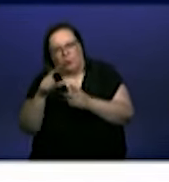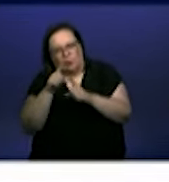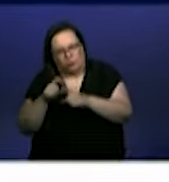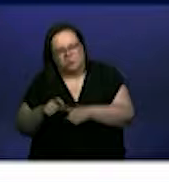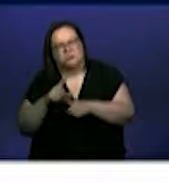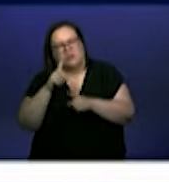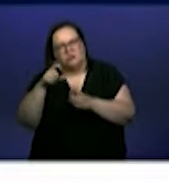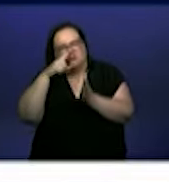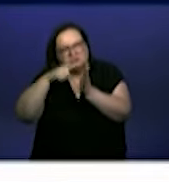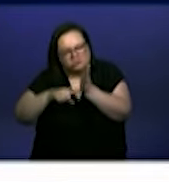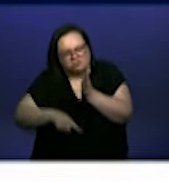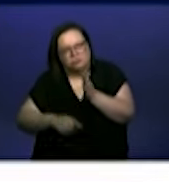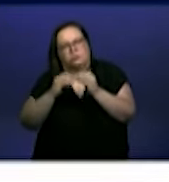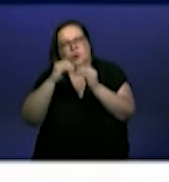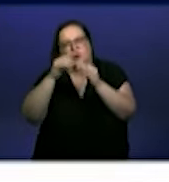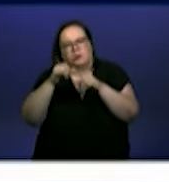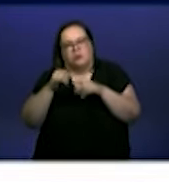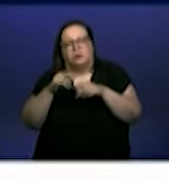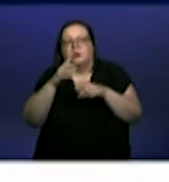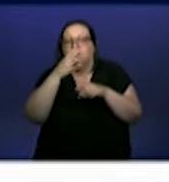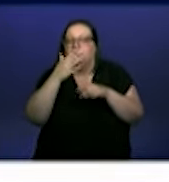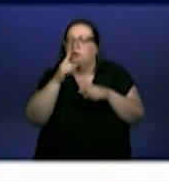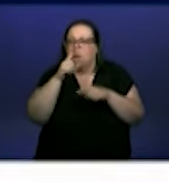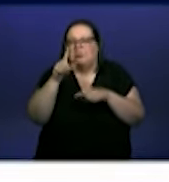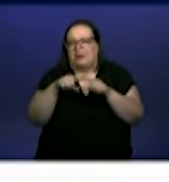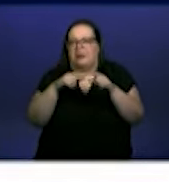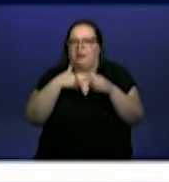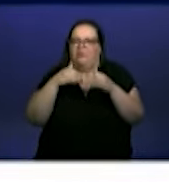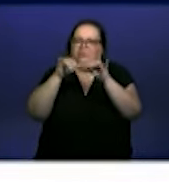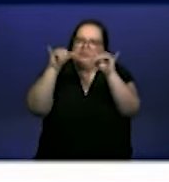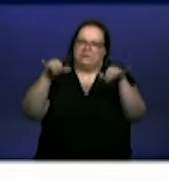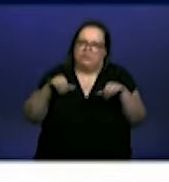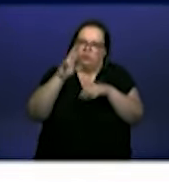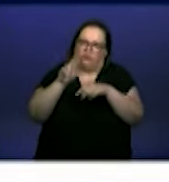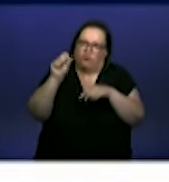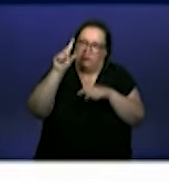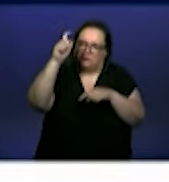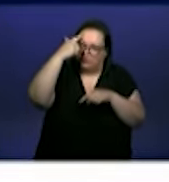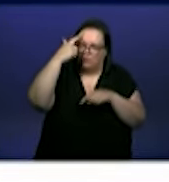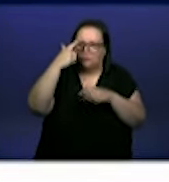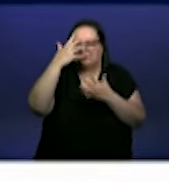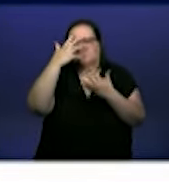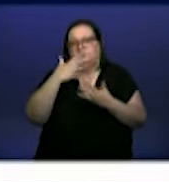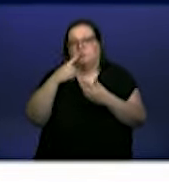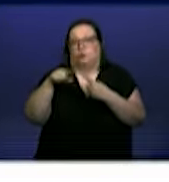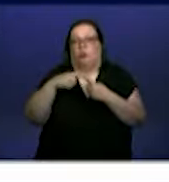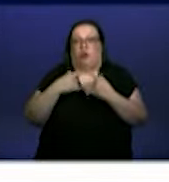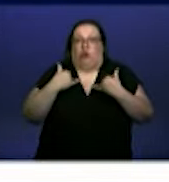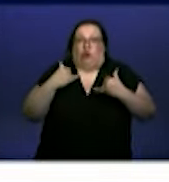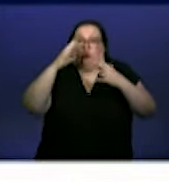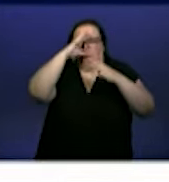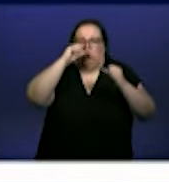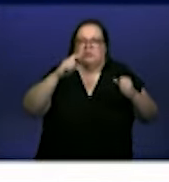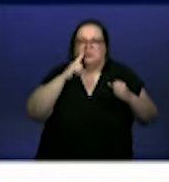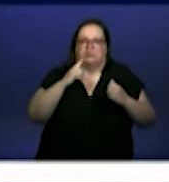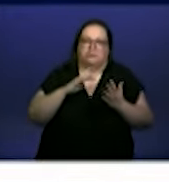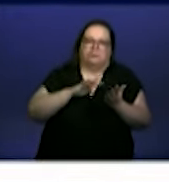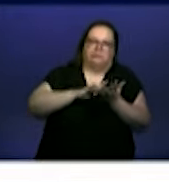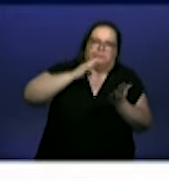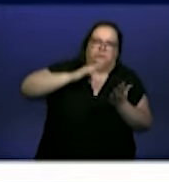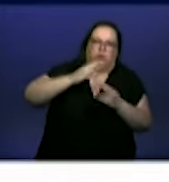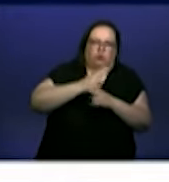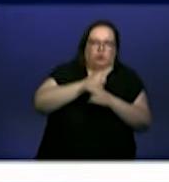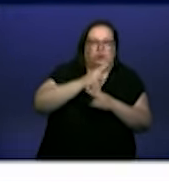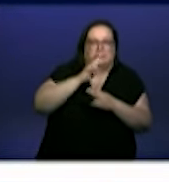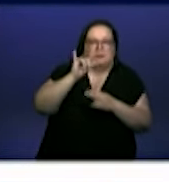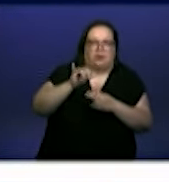a system in the United States government. It's a sad day when the current sitting president weaponizes the government against his political opponents. We'll have to wrap it up